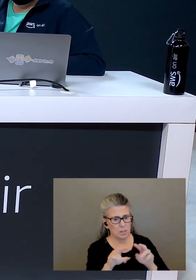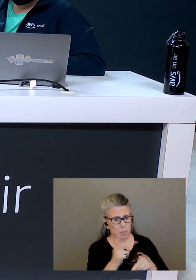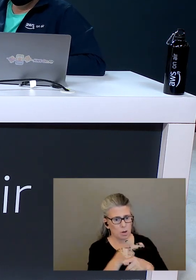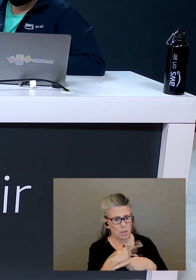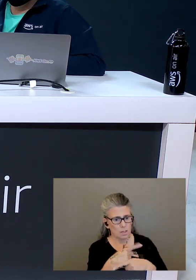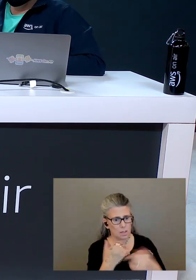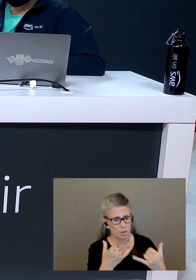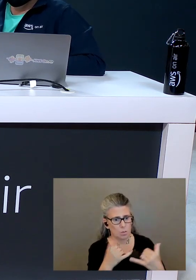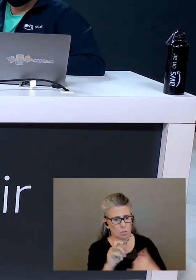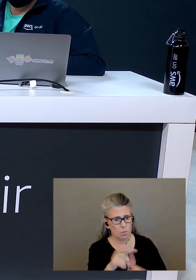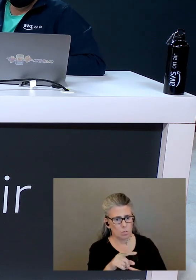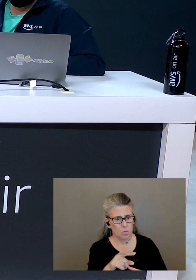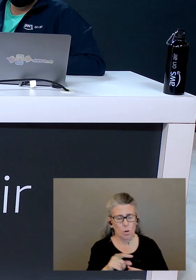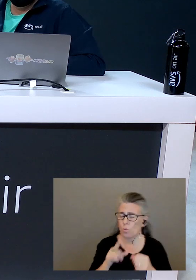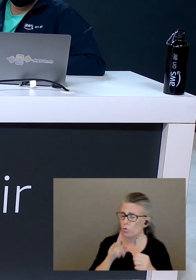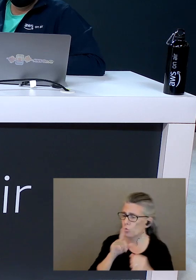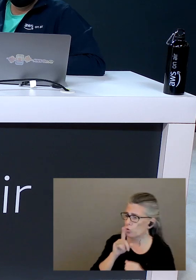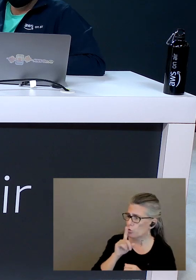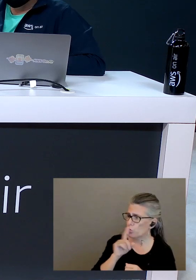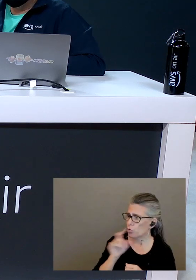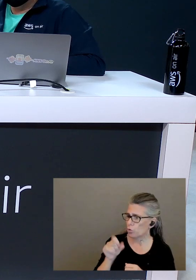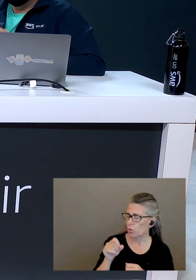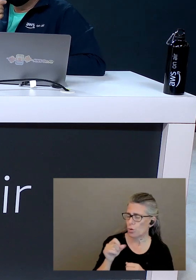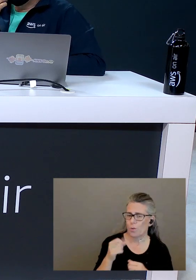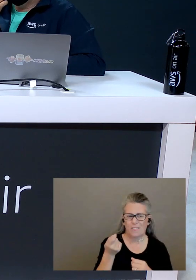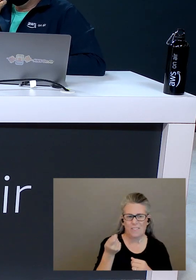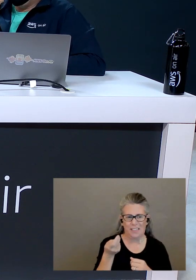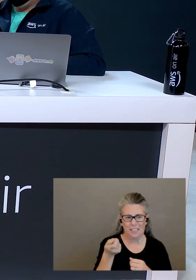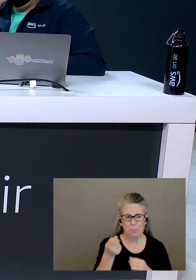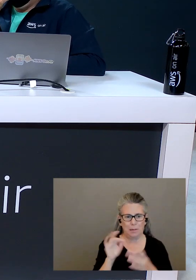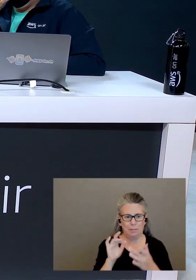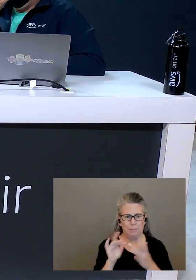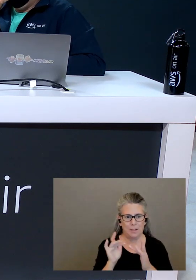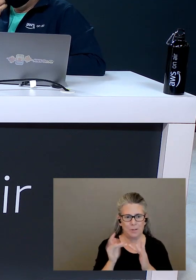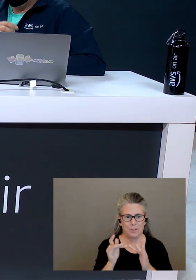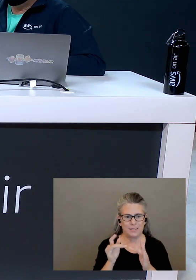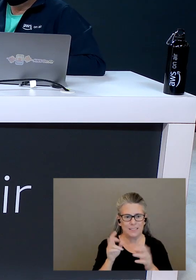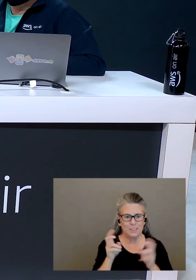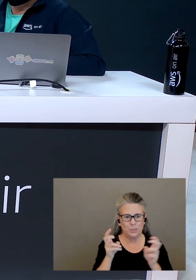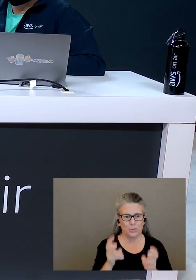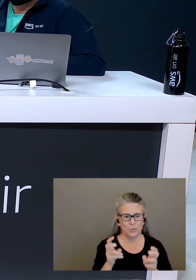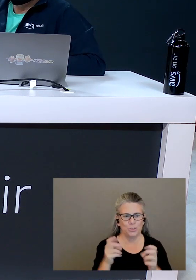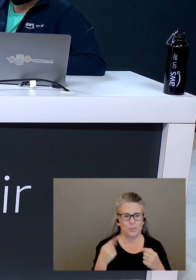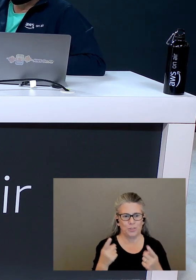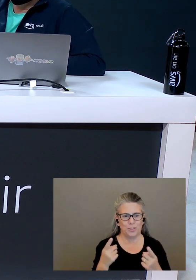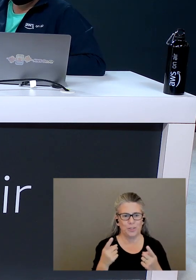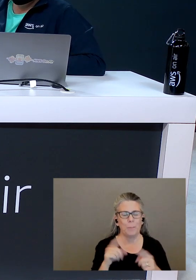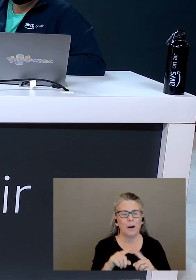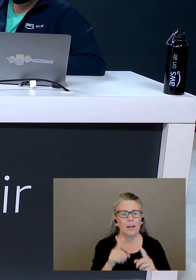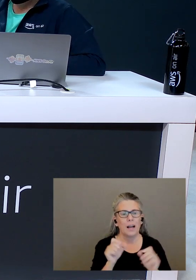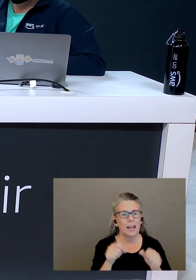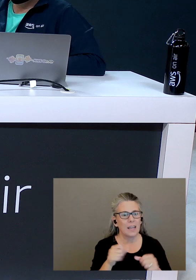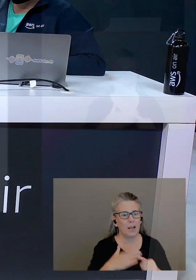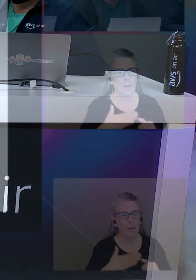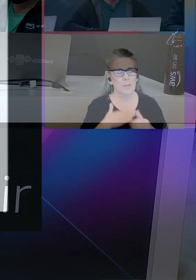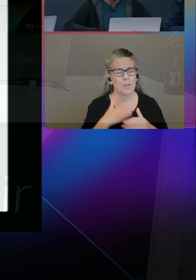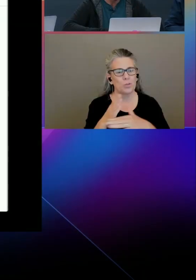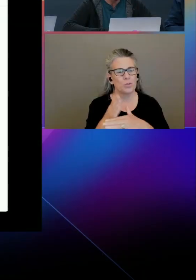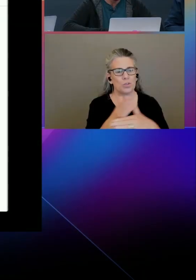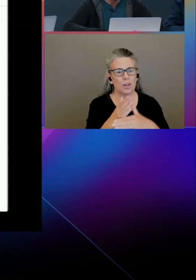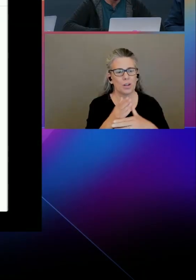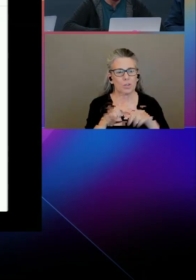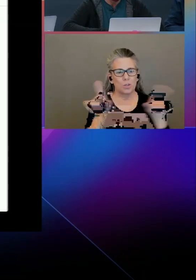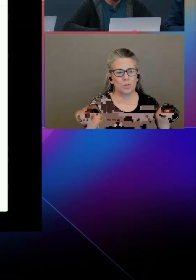So we've had some network issues here, but happy to share some screenshots that I was able to grab